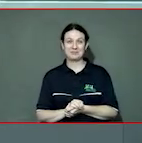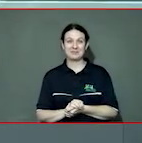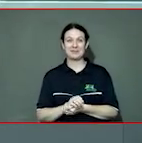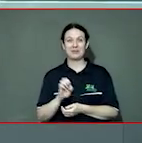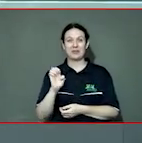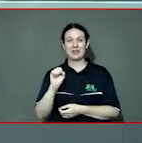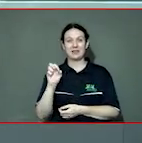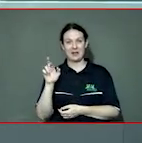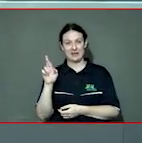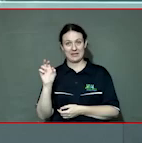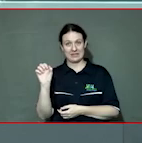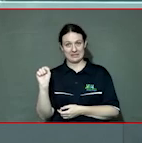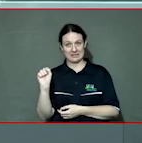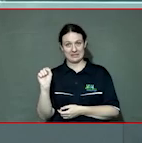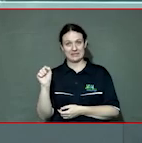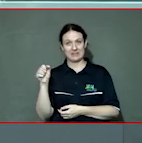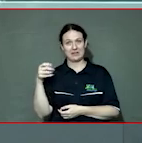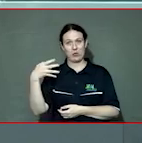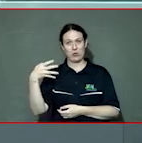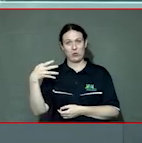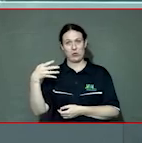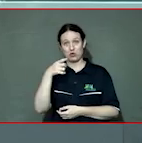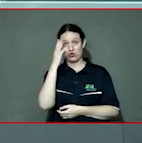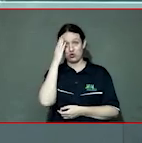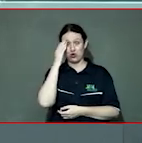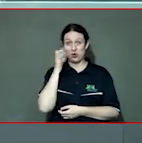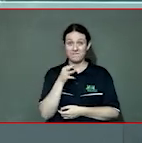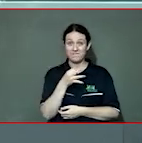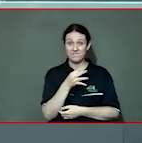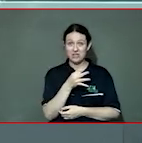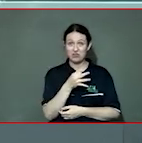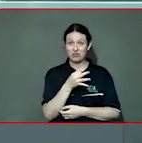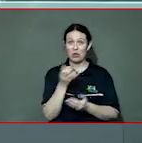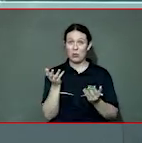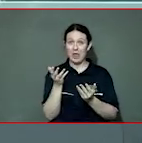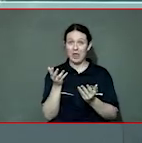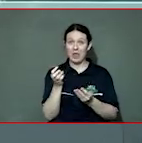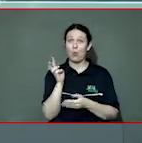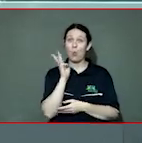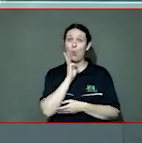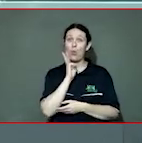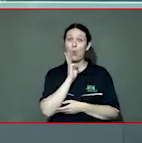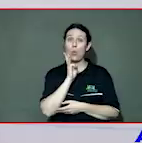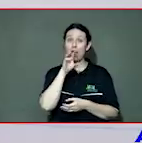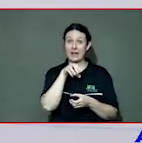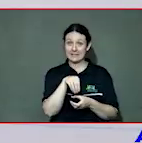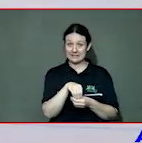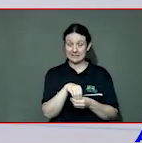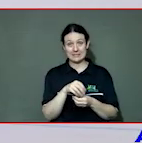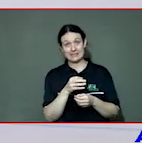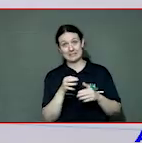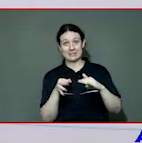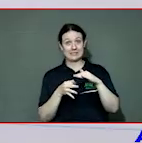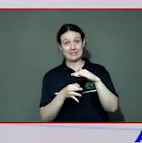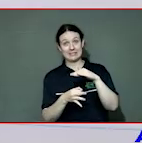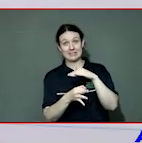ester. And now you know a fish, they swim in water, so they swim